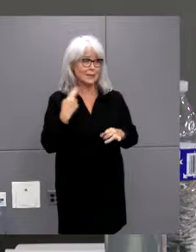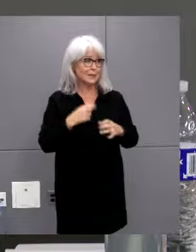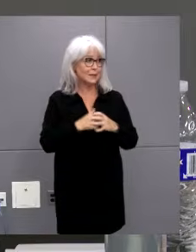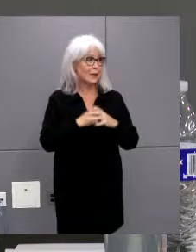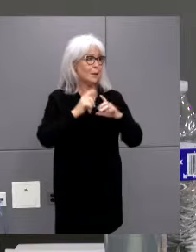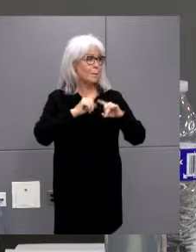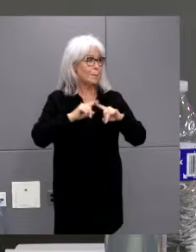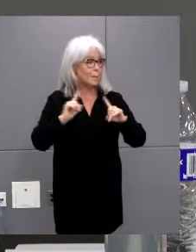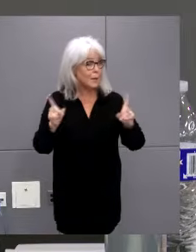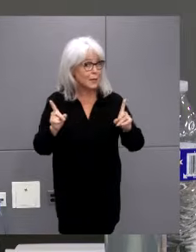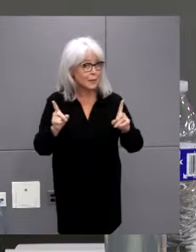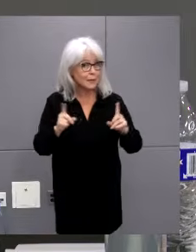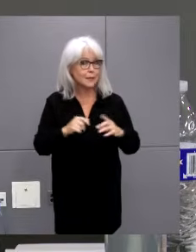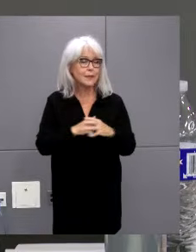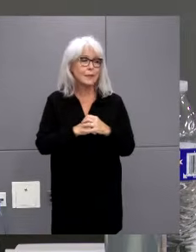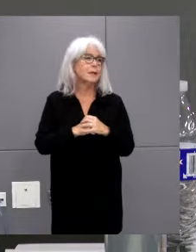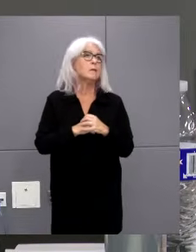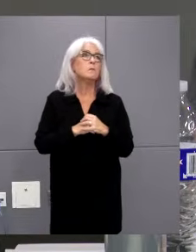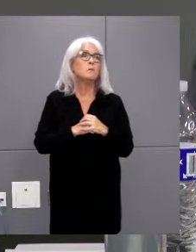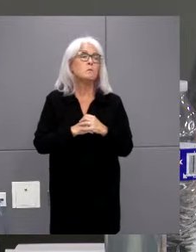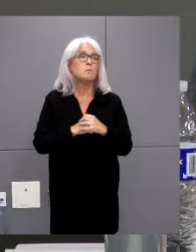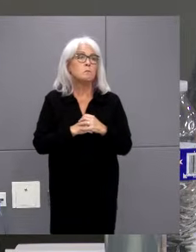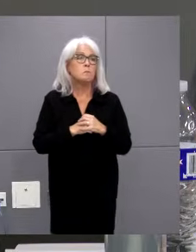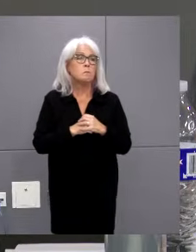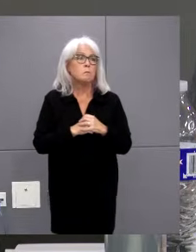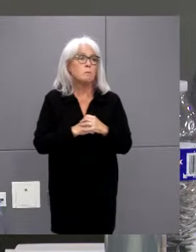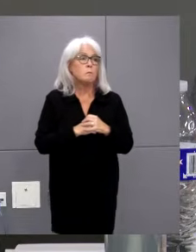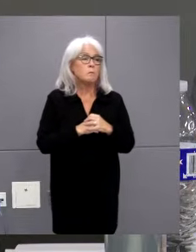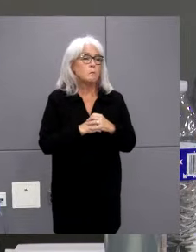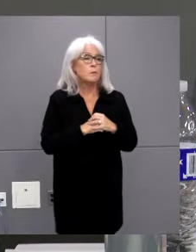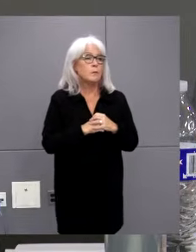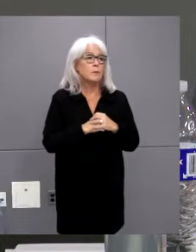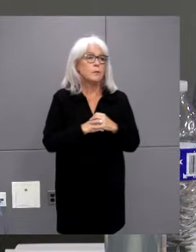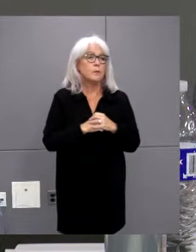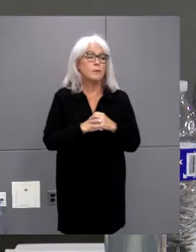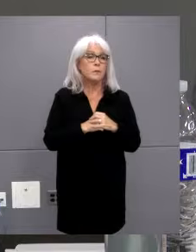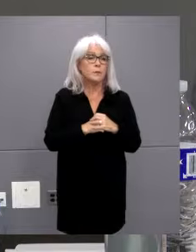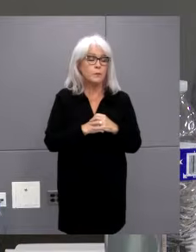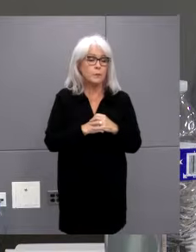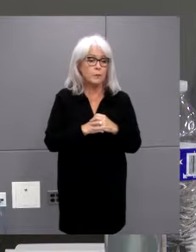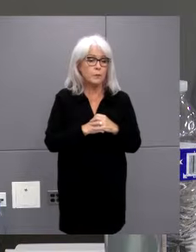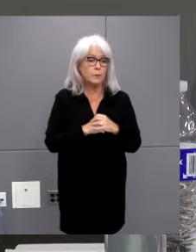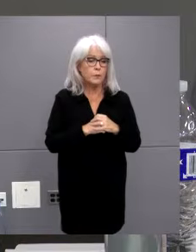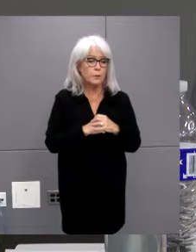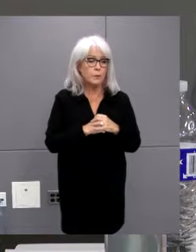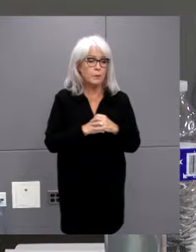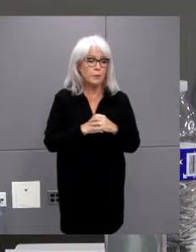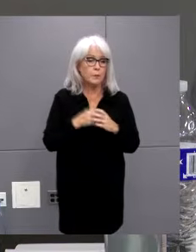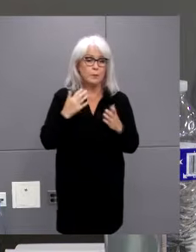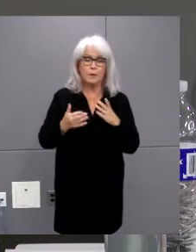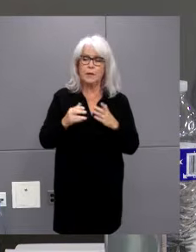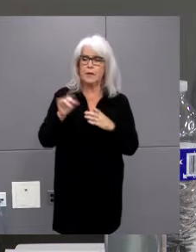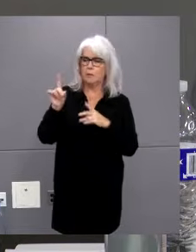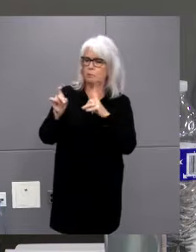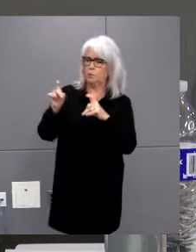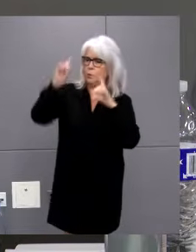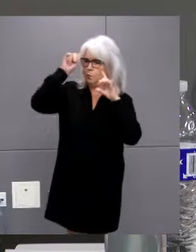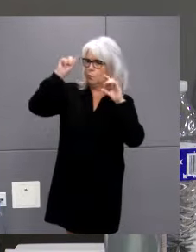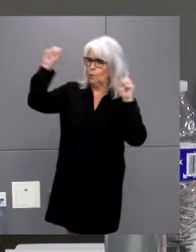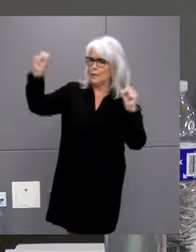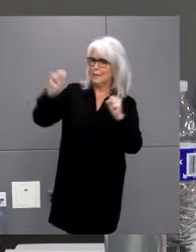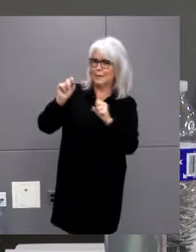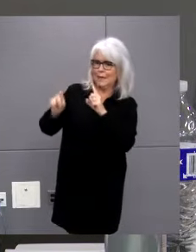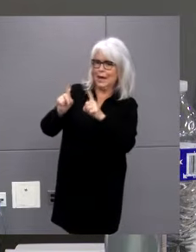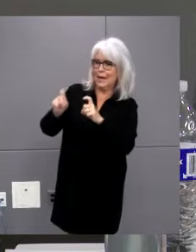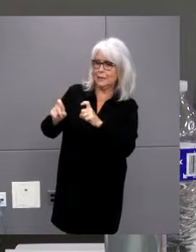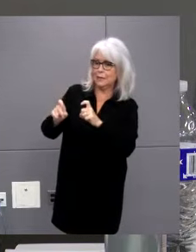but I think it was, instead of the president doing something that you and I ask her to do, if we ask her,